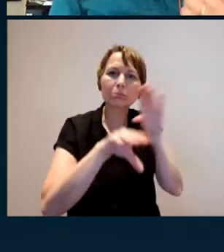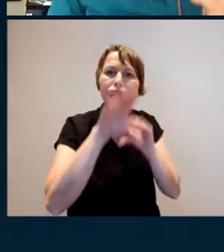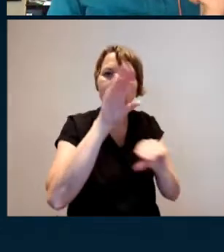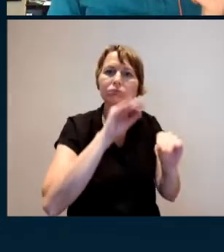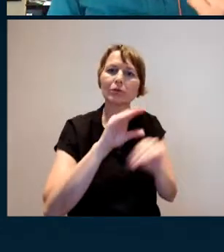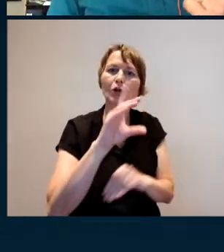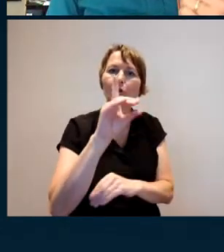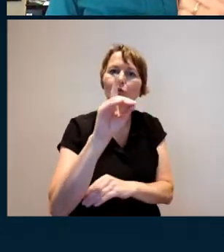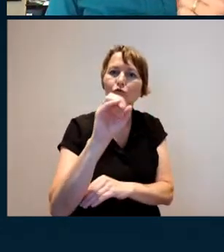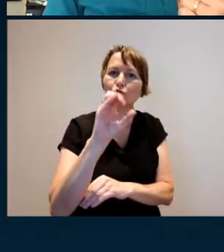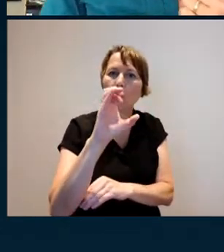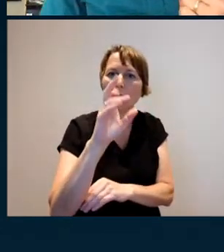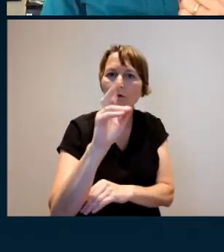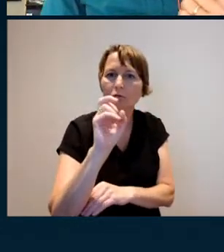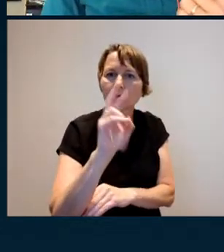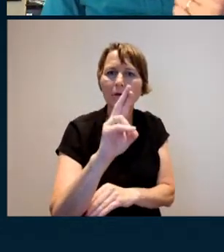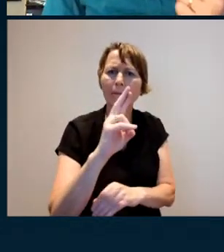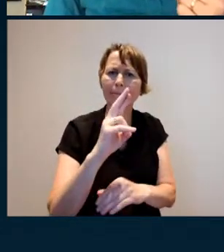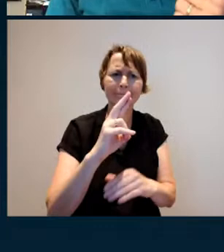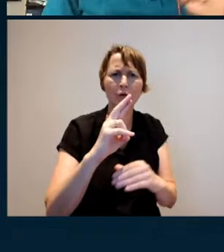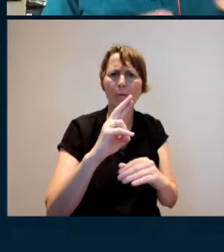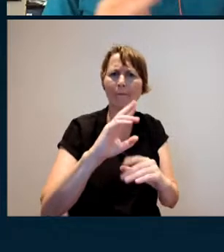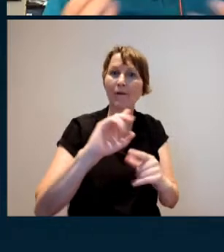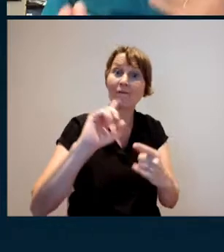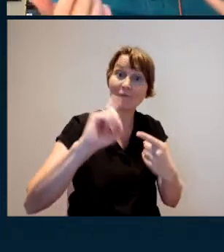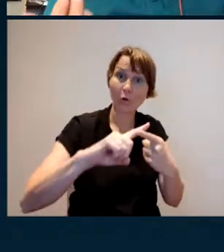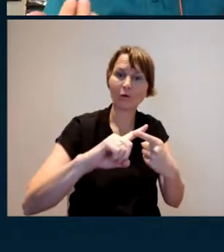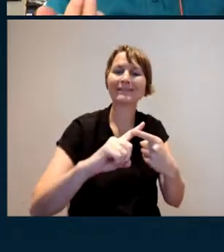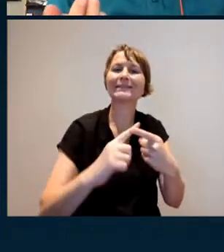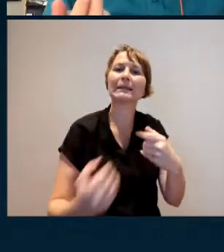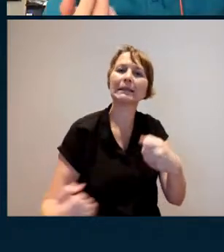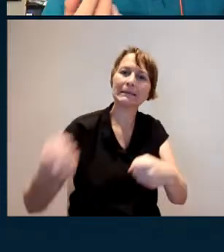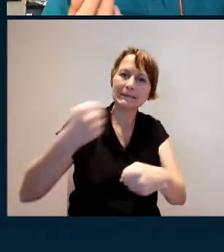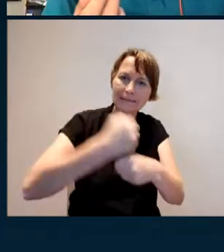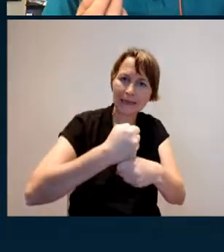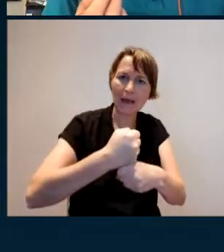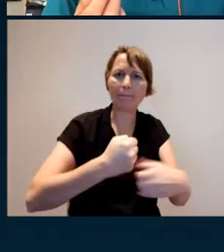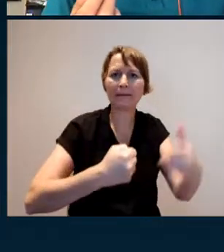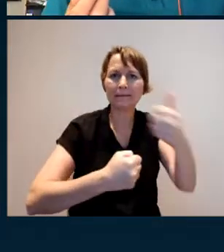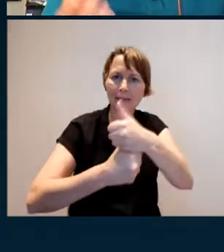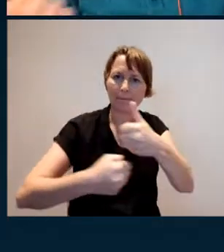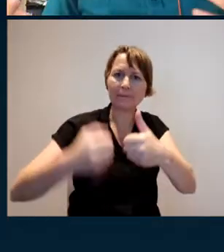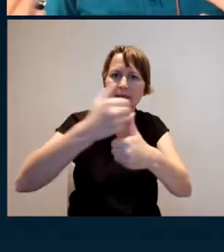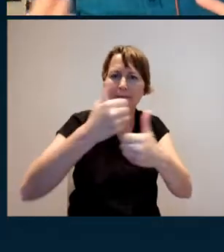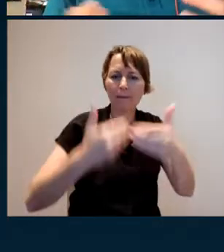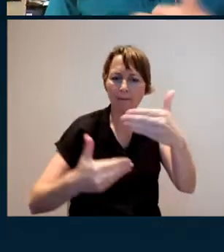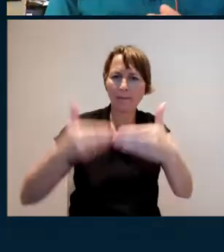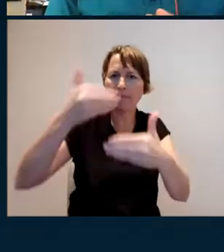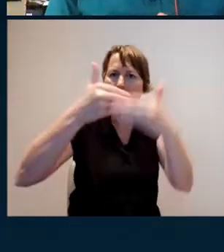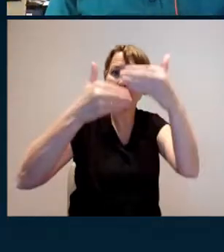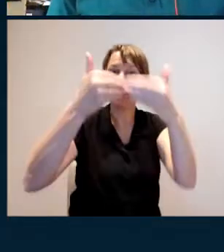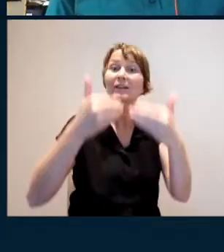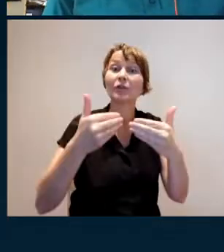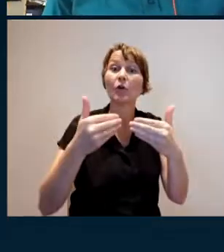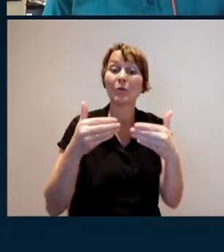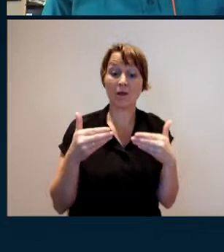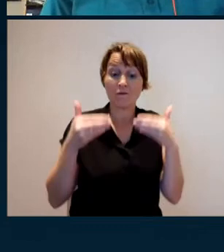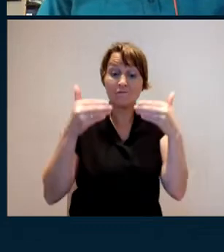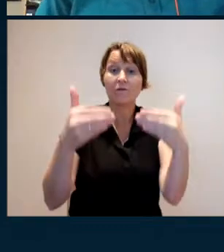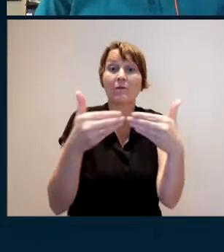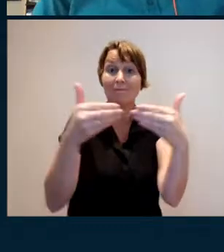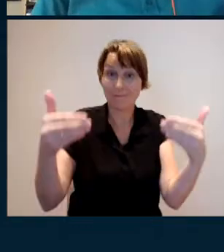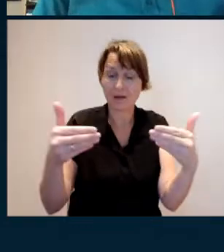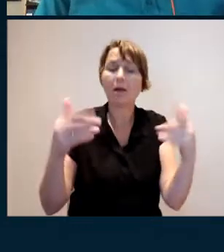up, and it adds some kind of front end load to getting started. So